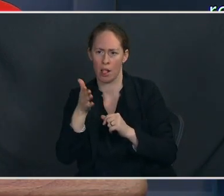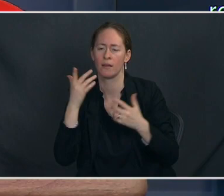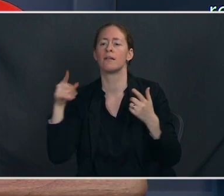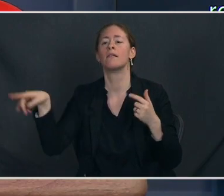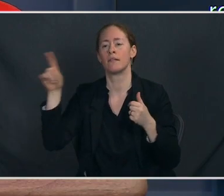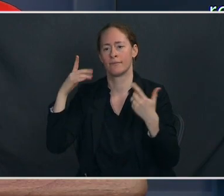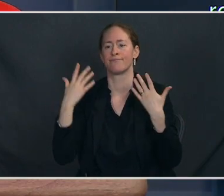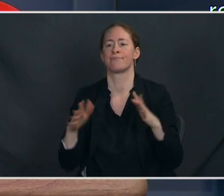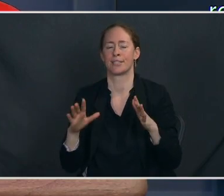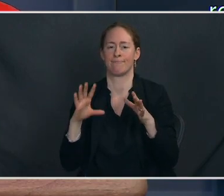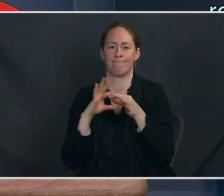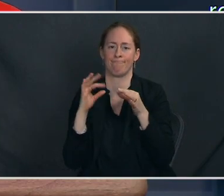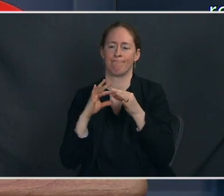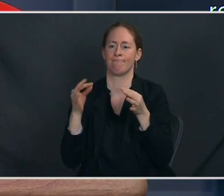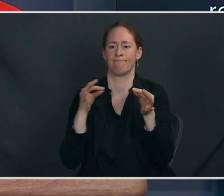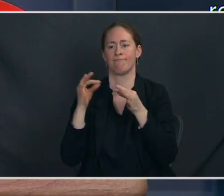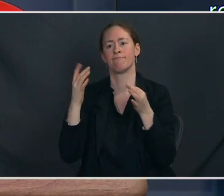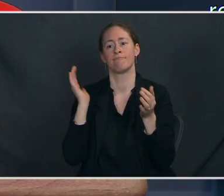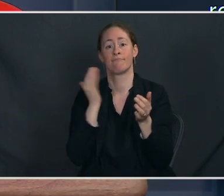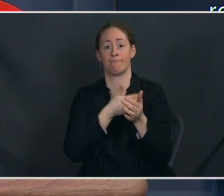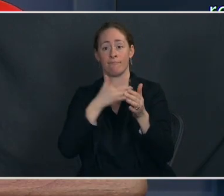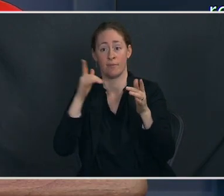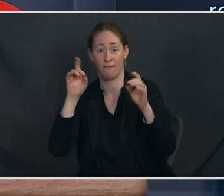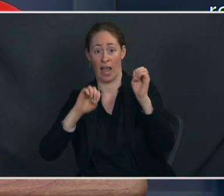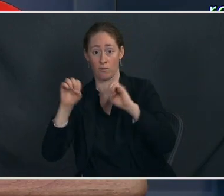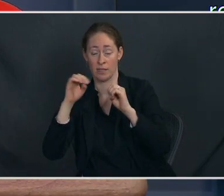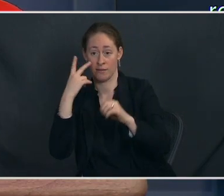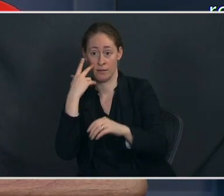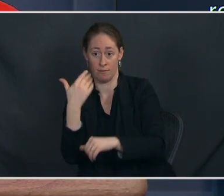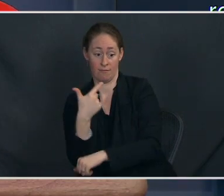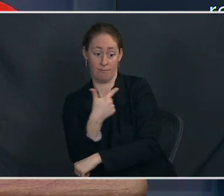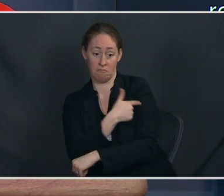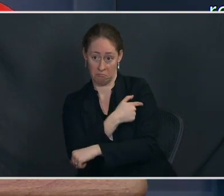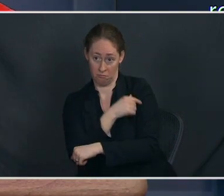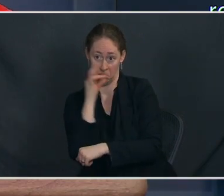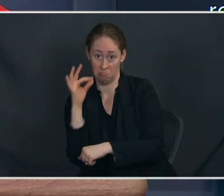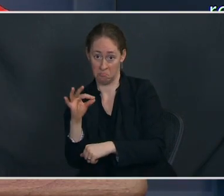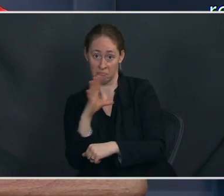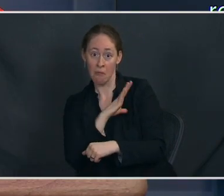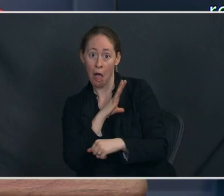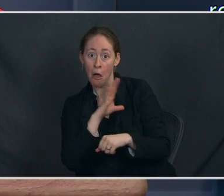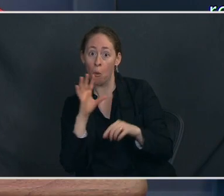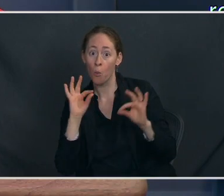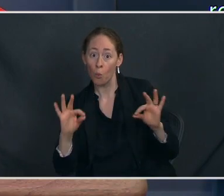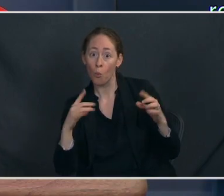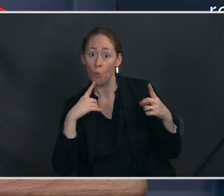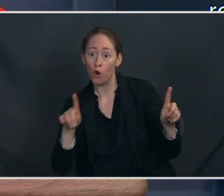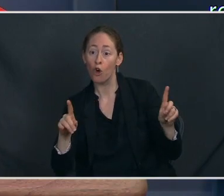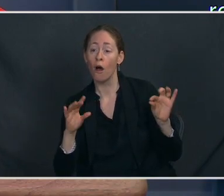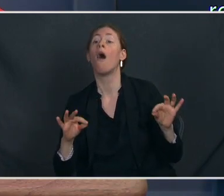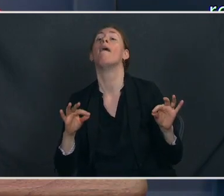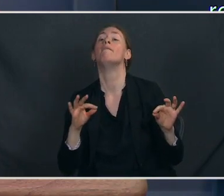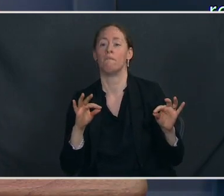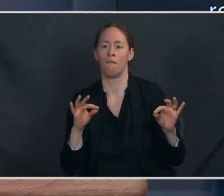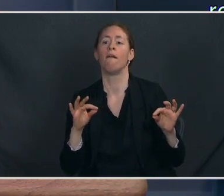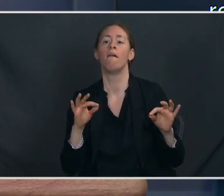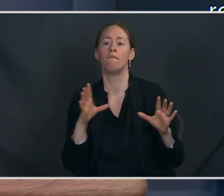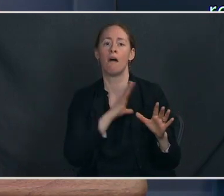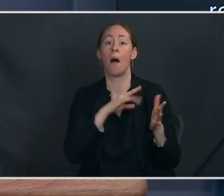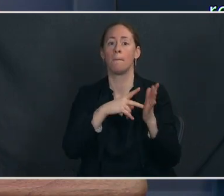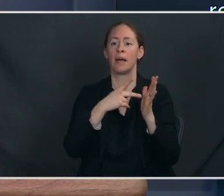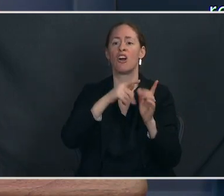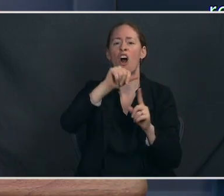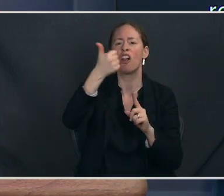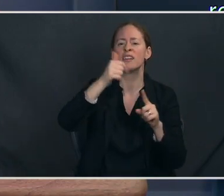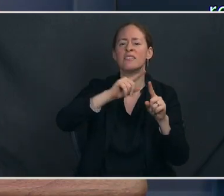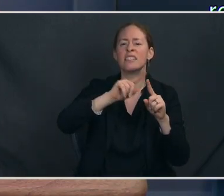assessments that have been made about the efficacy of the vaccine, even with the new variants, and how they are evaluating, you know, what the efficacy